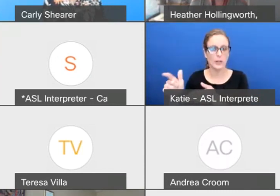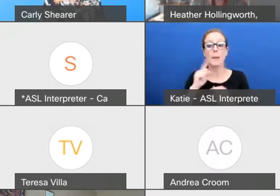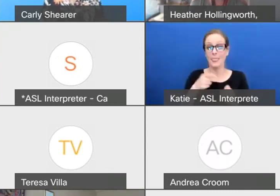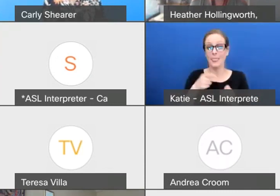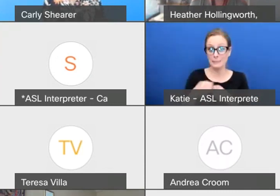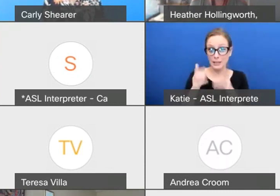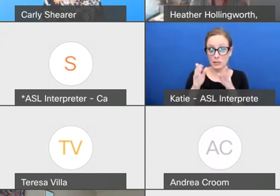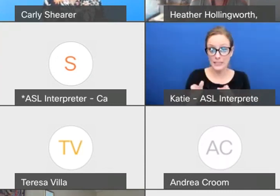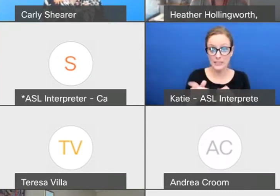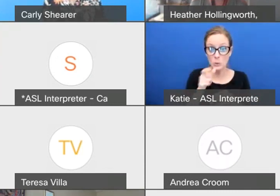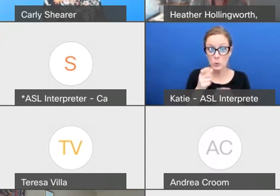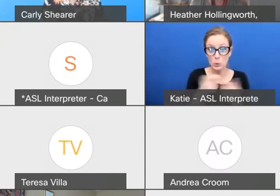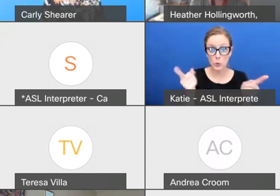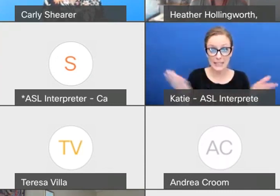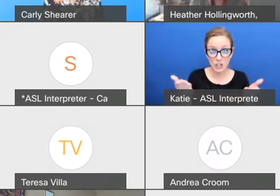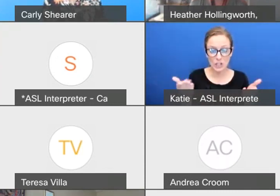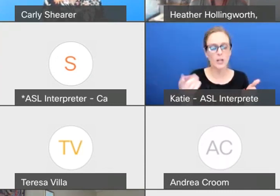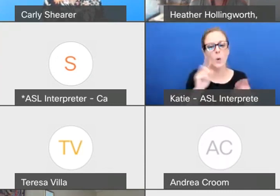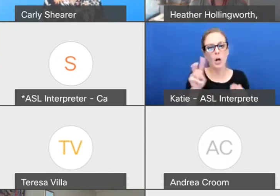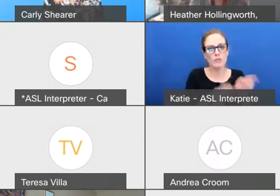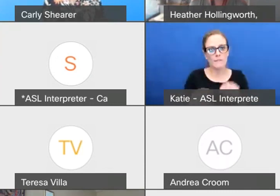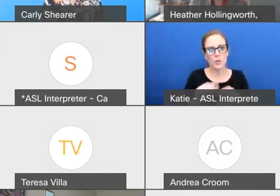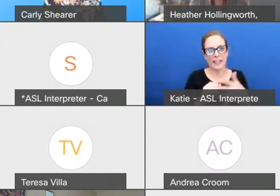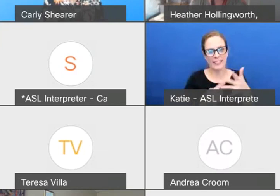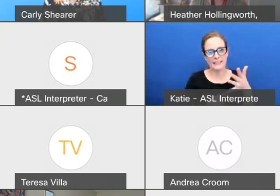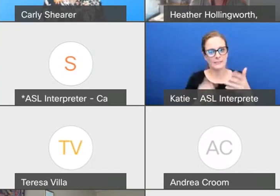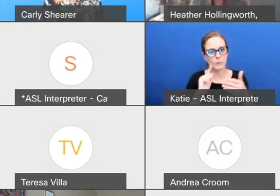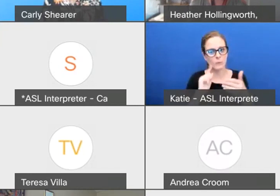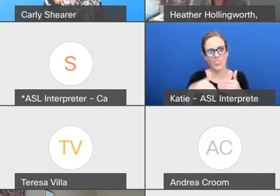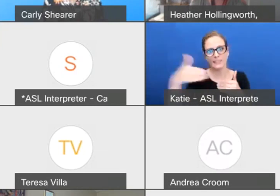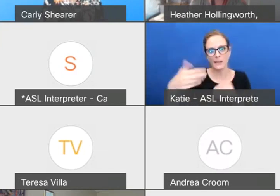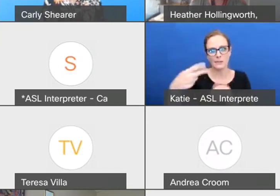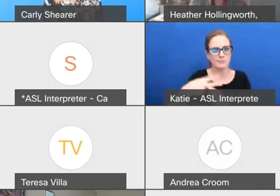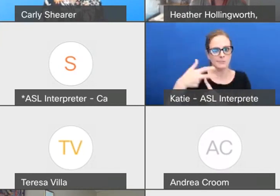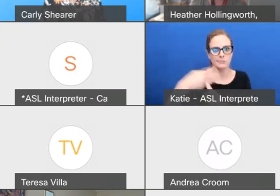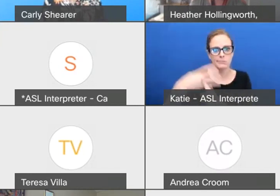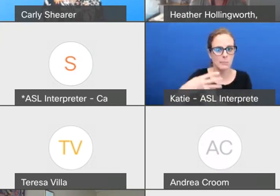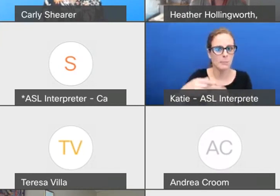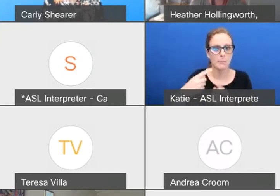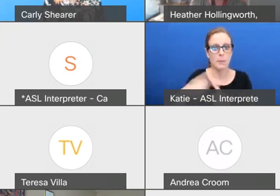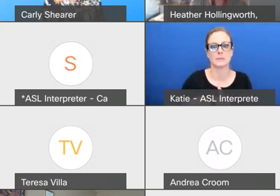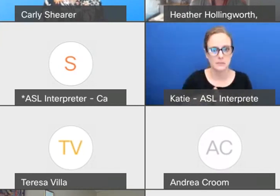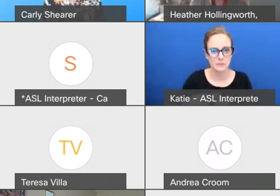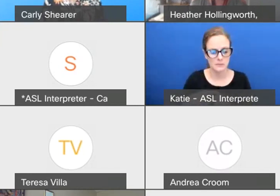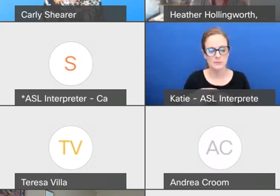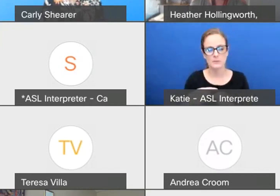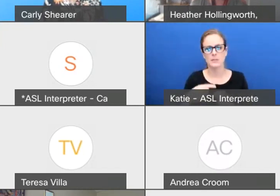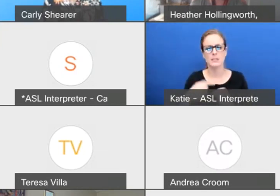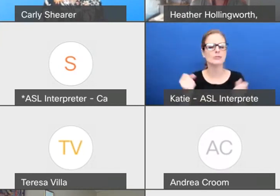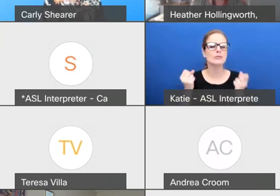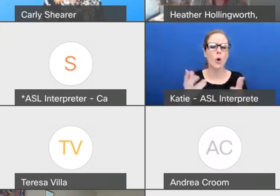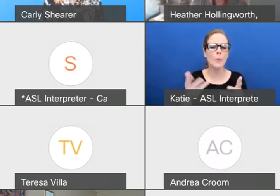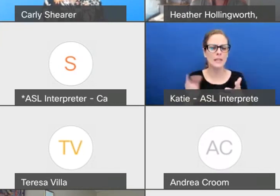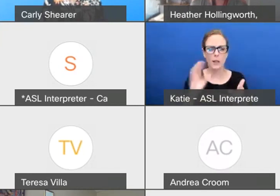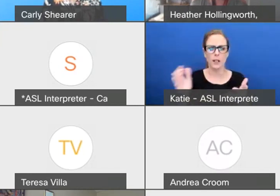that they're going to be reviewing these things for like the next few months because there's going to be obviously so many that come in from all of our